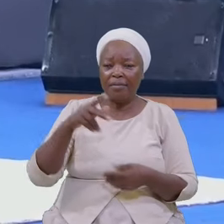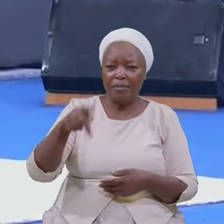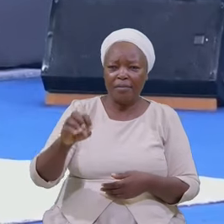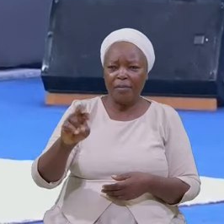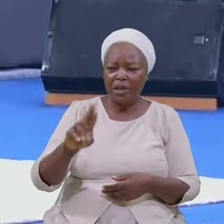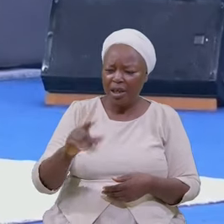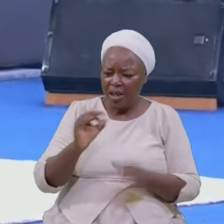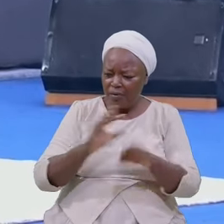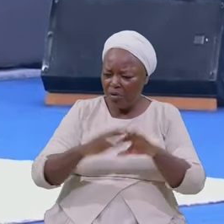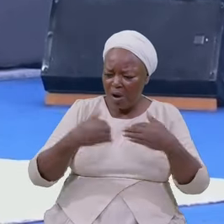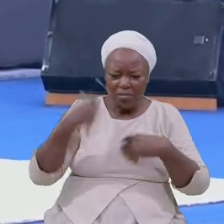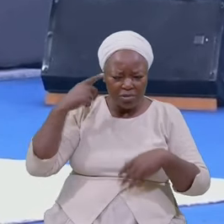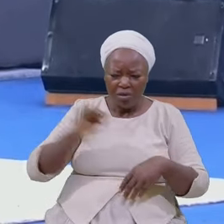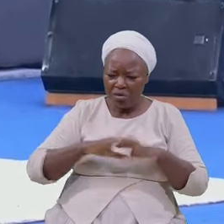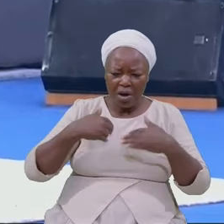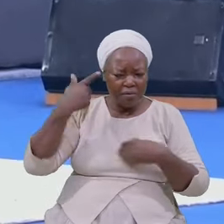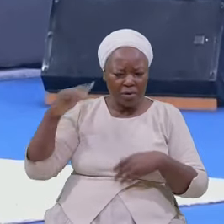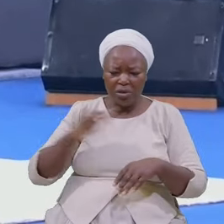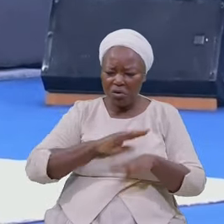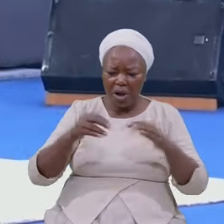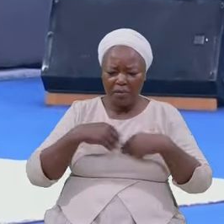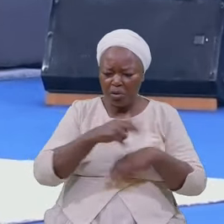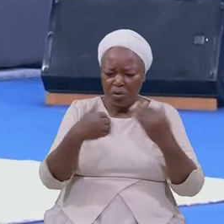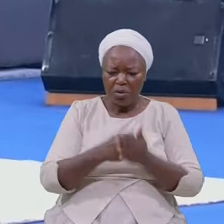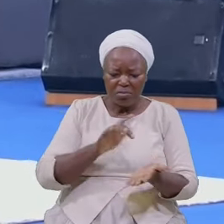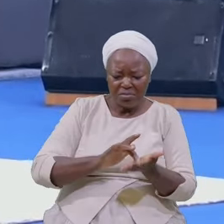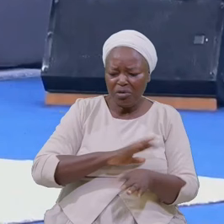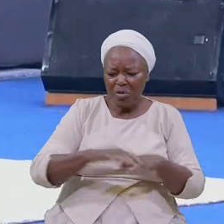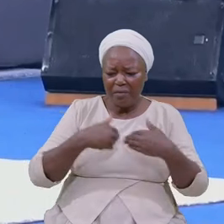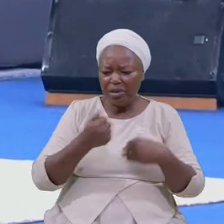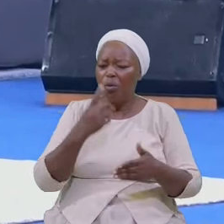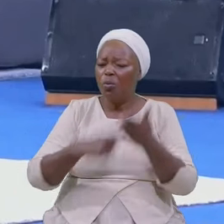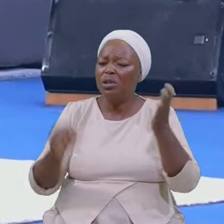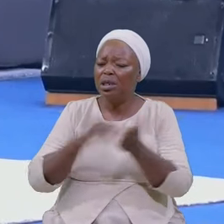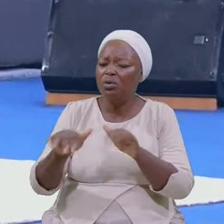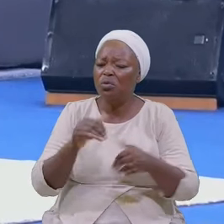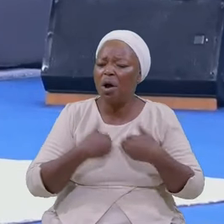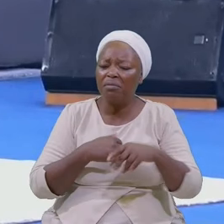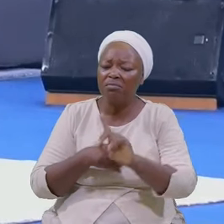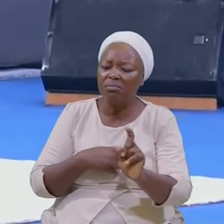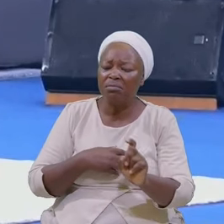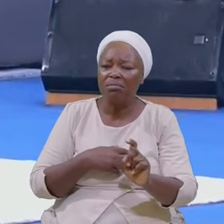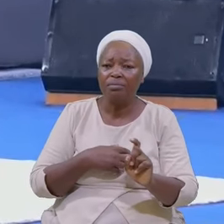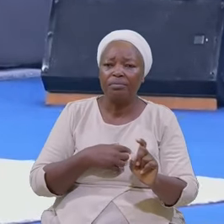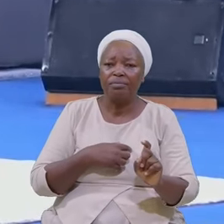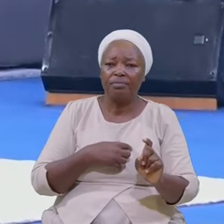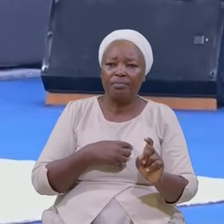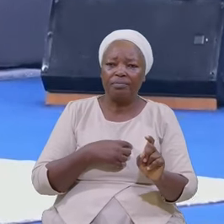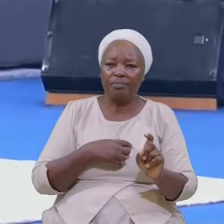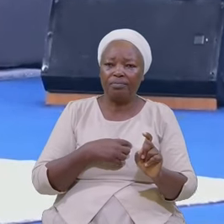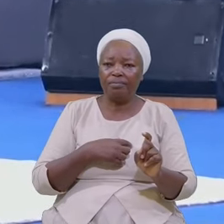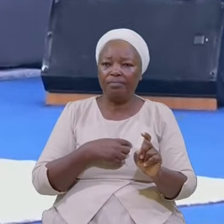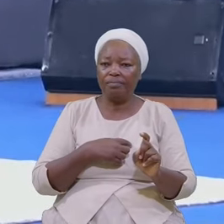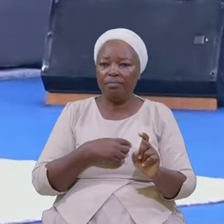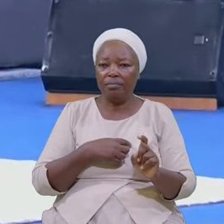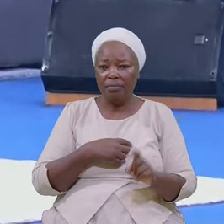have silver, you don't have gold, you don't have all those jewels, what else do you have? Mais Pierre, si toi tu n'as pas tous ces instruments-là, I